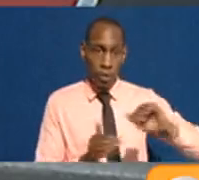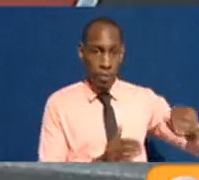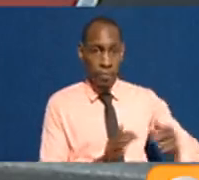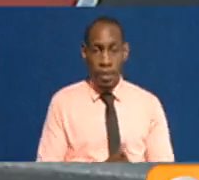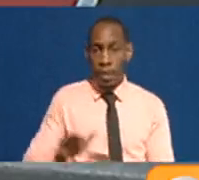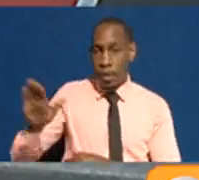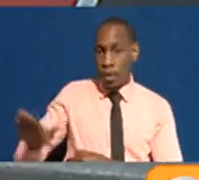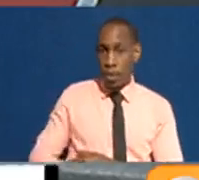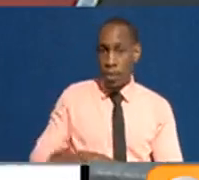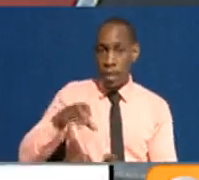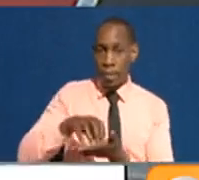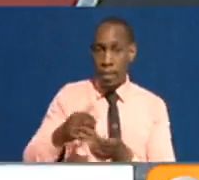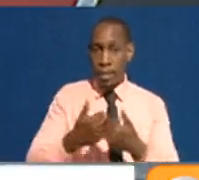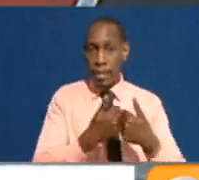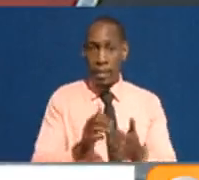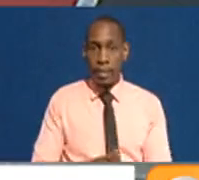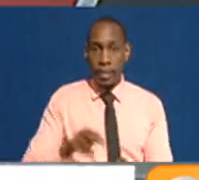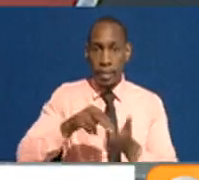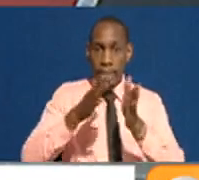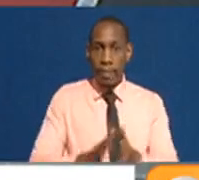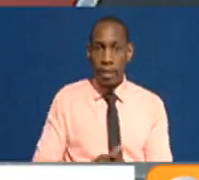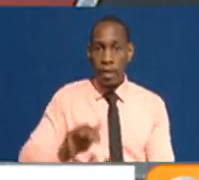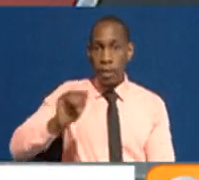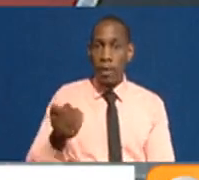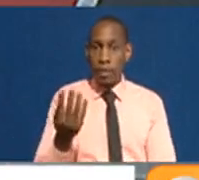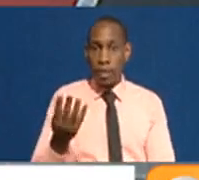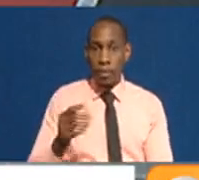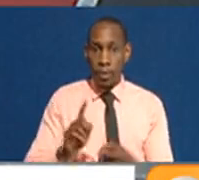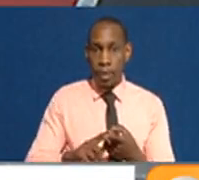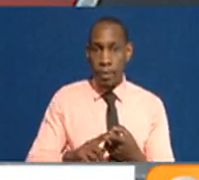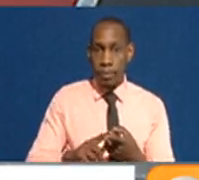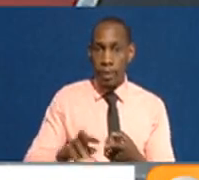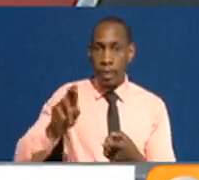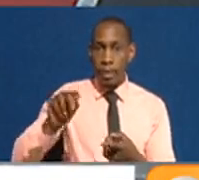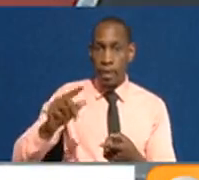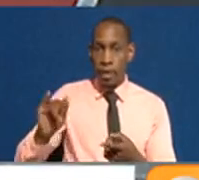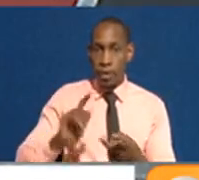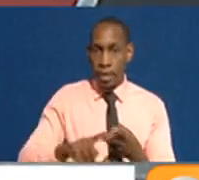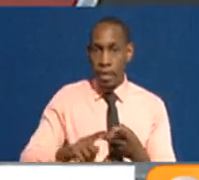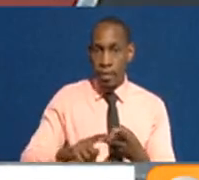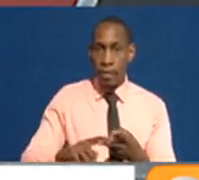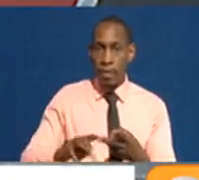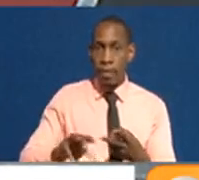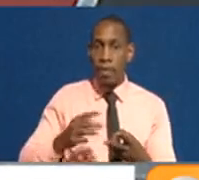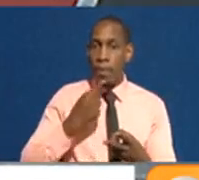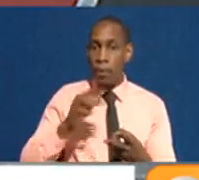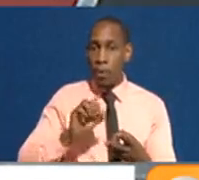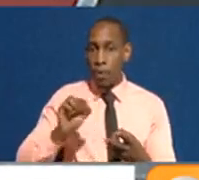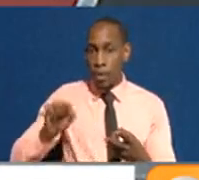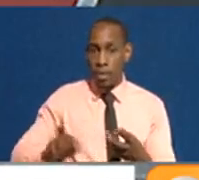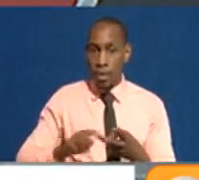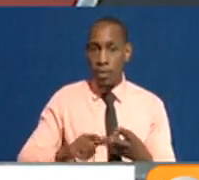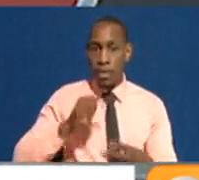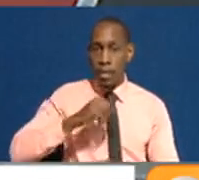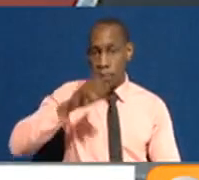On the parliamentary seat contests, candidates from the four constituencies of Rongai, Kacheliba, Pokot South and Kitui